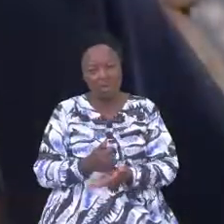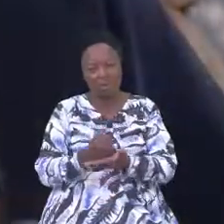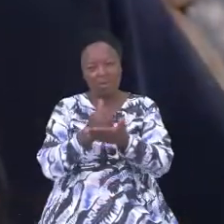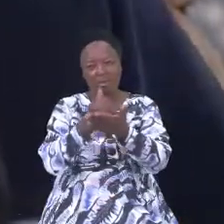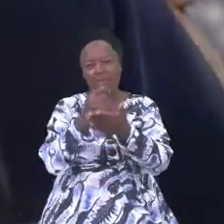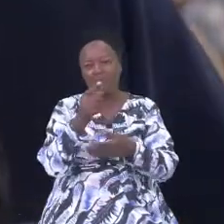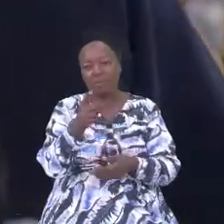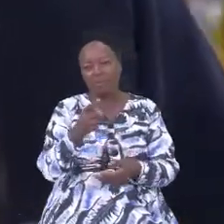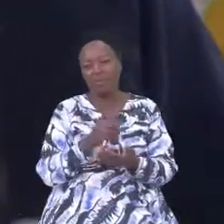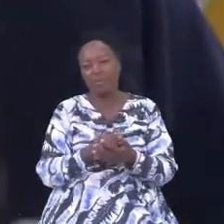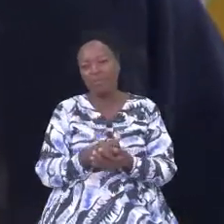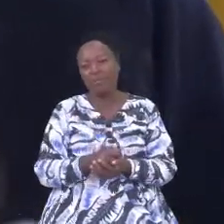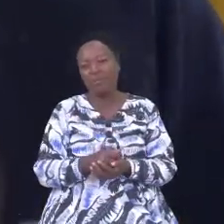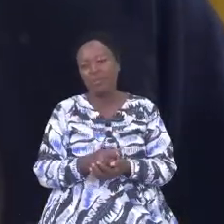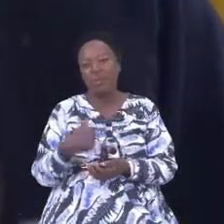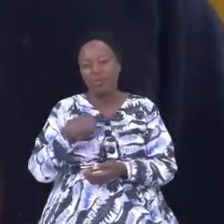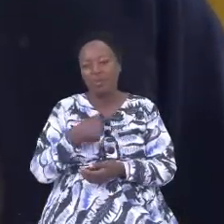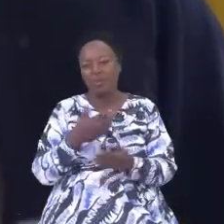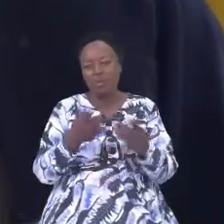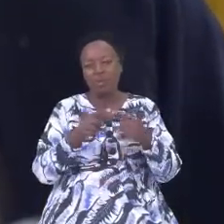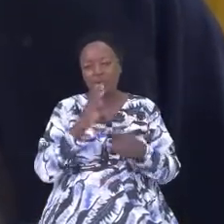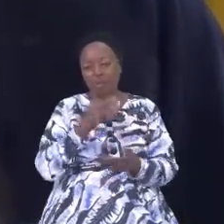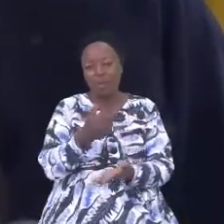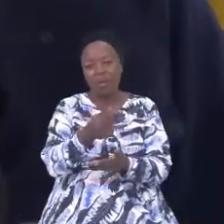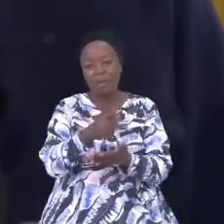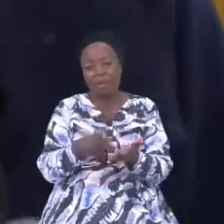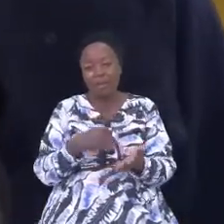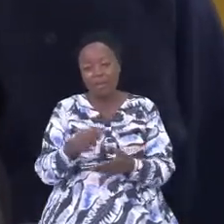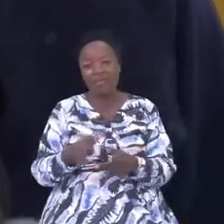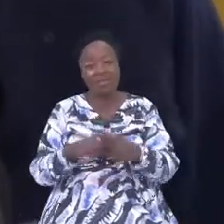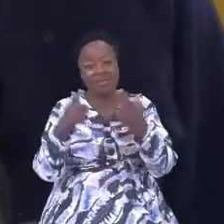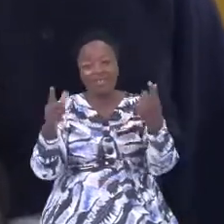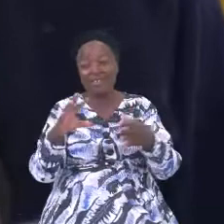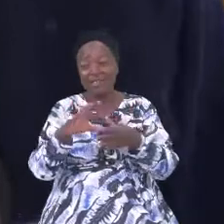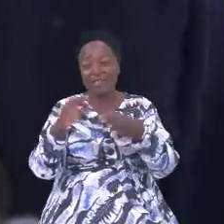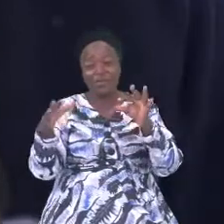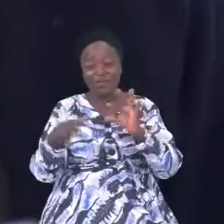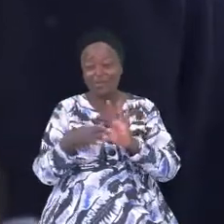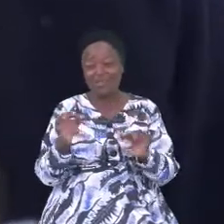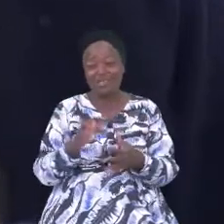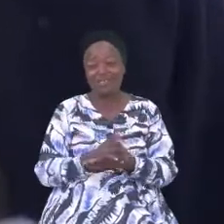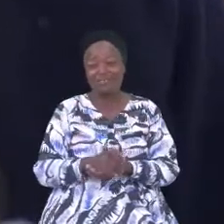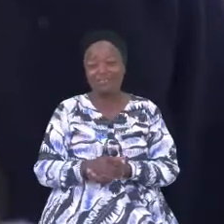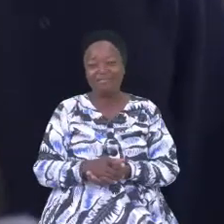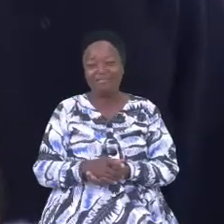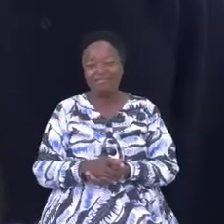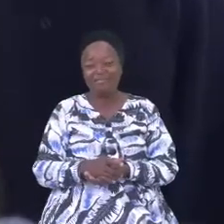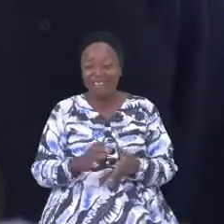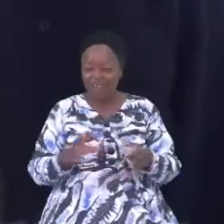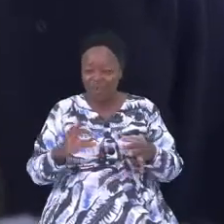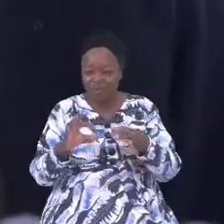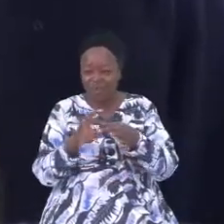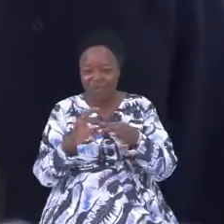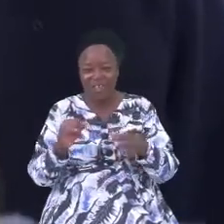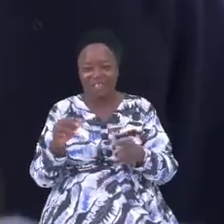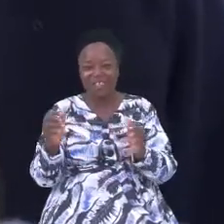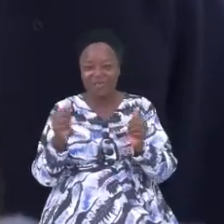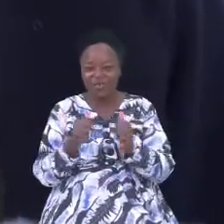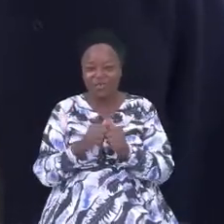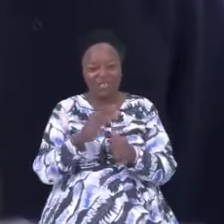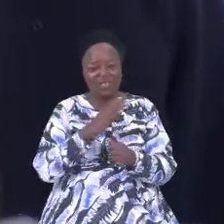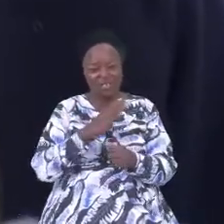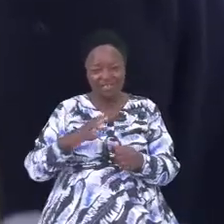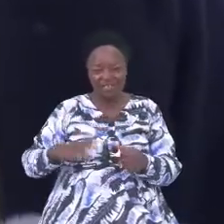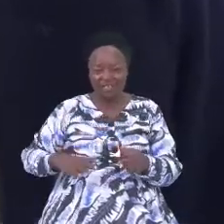We want to be part of your great story. Connecting with Christ makes you a